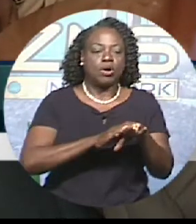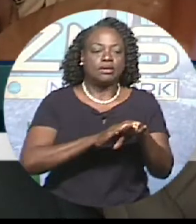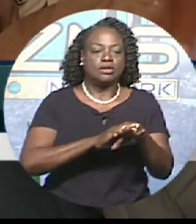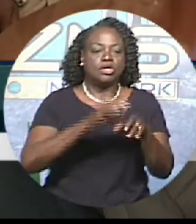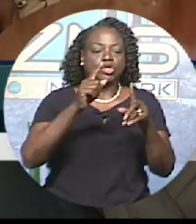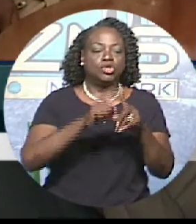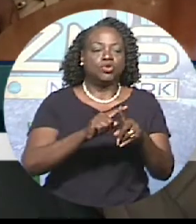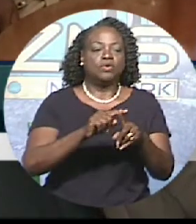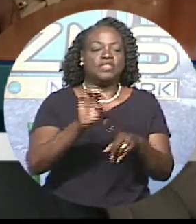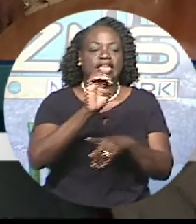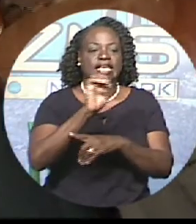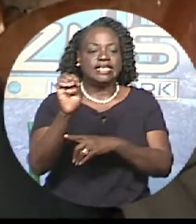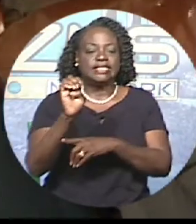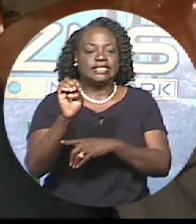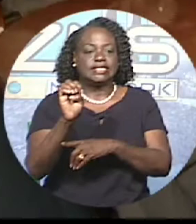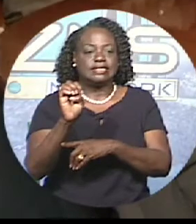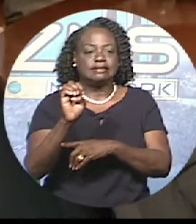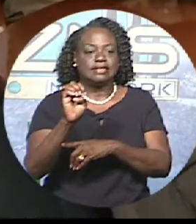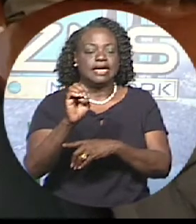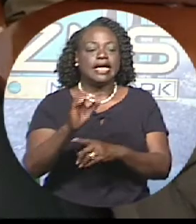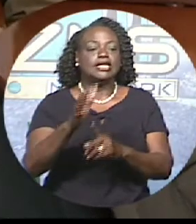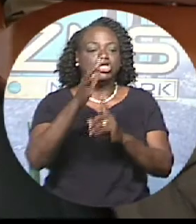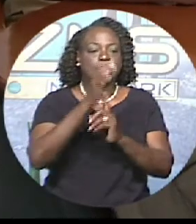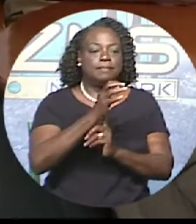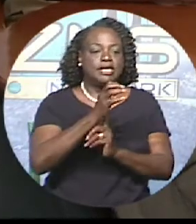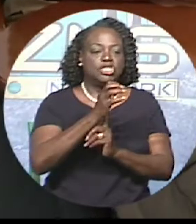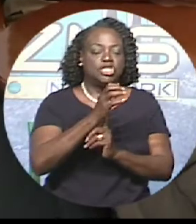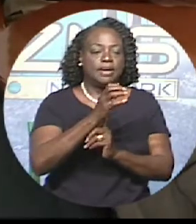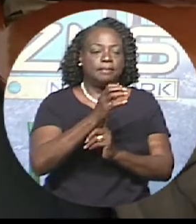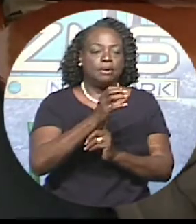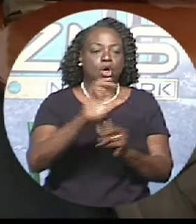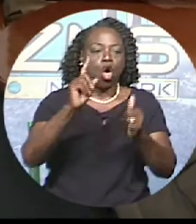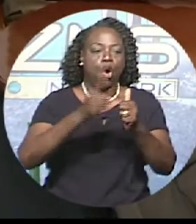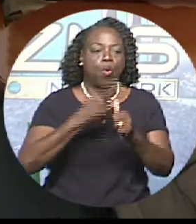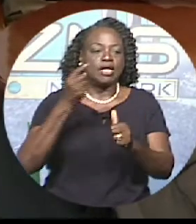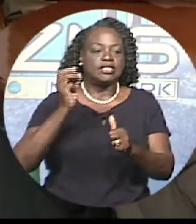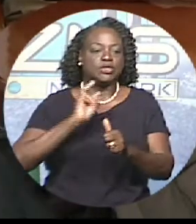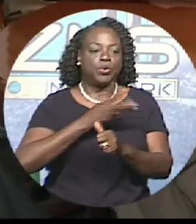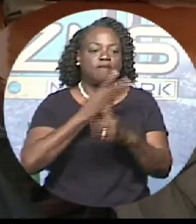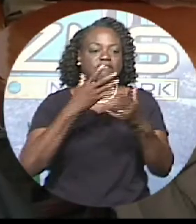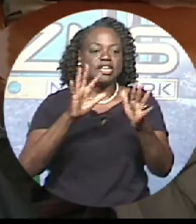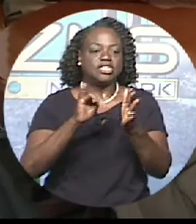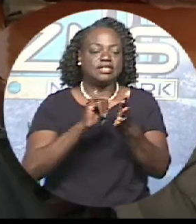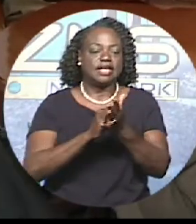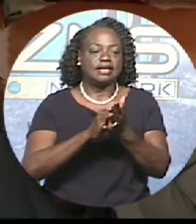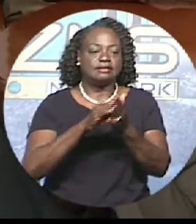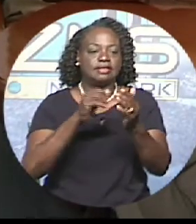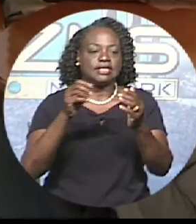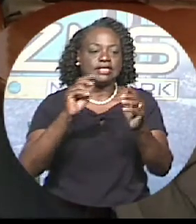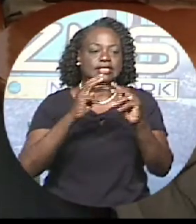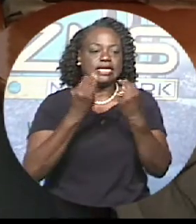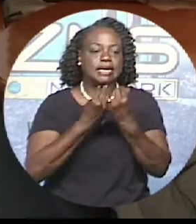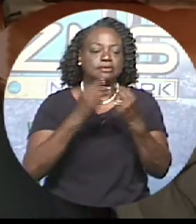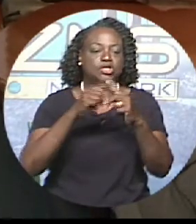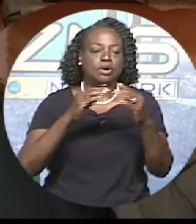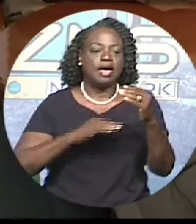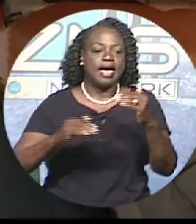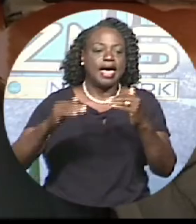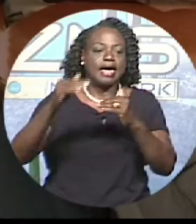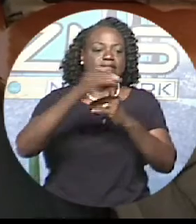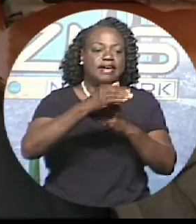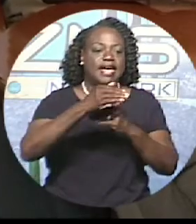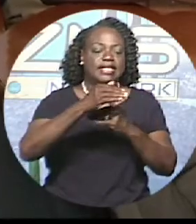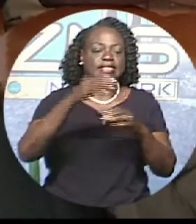Conference playoff and championship. Once we've gotten those teams to advance to the playoffs